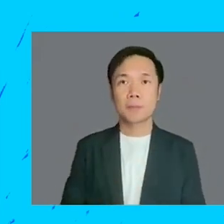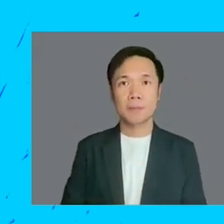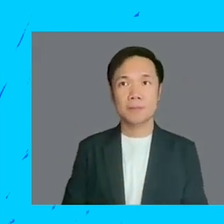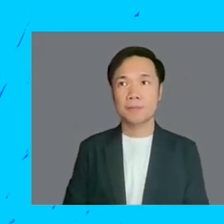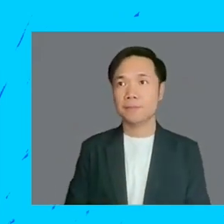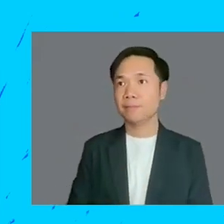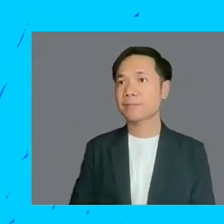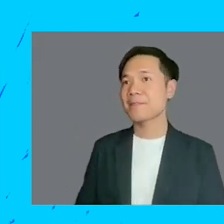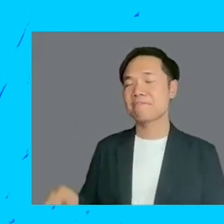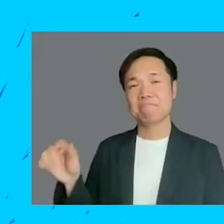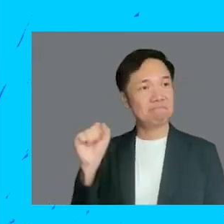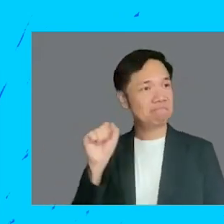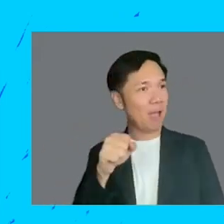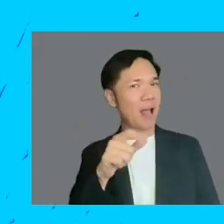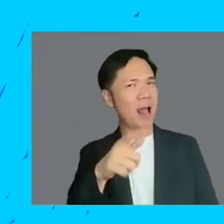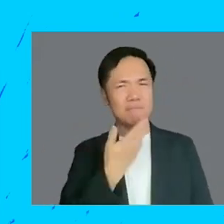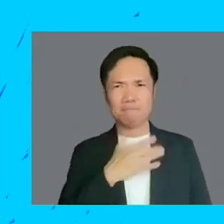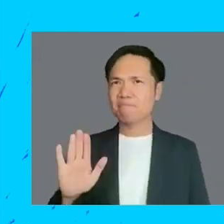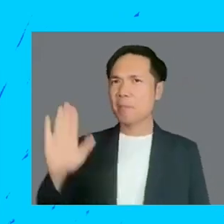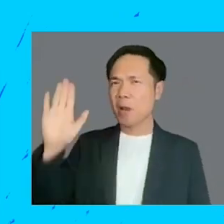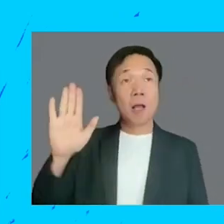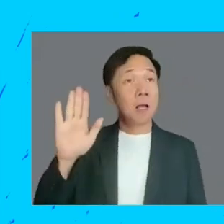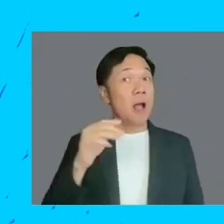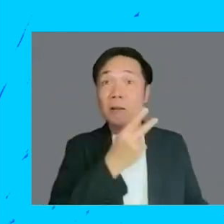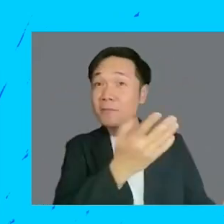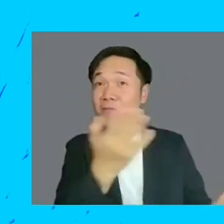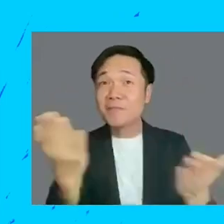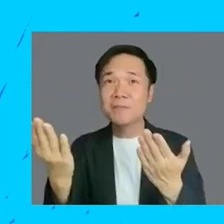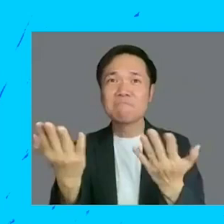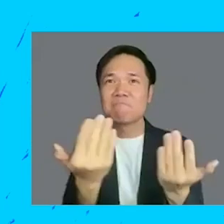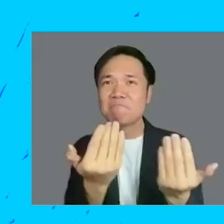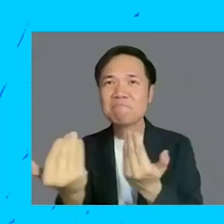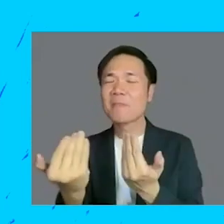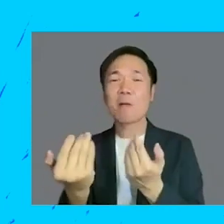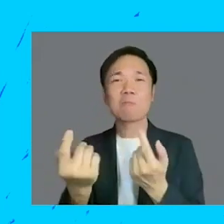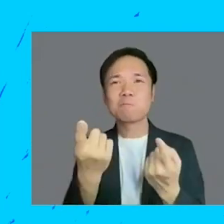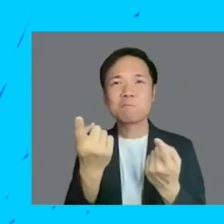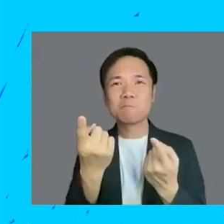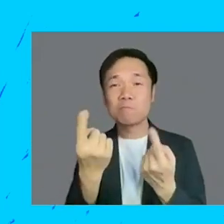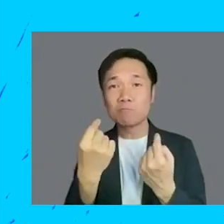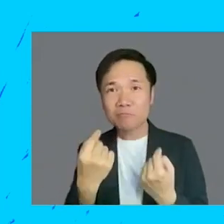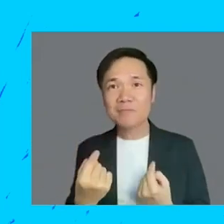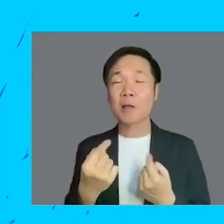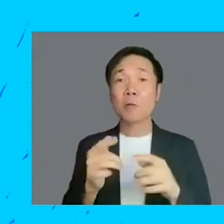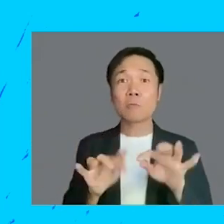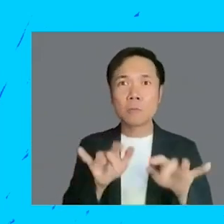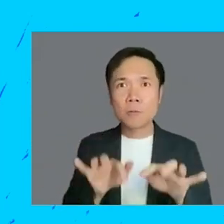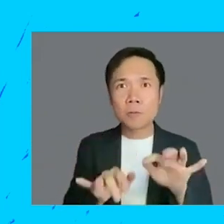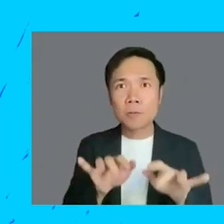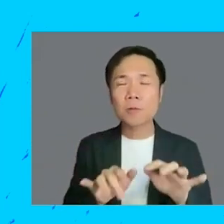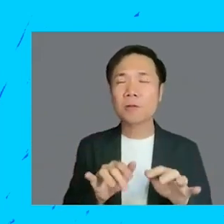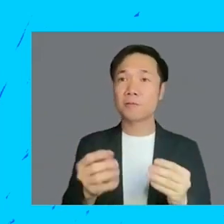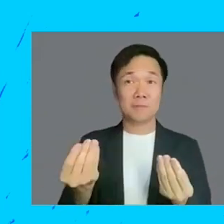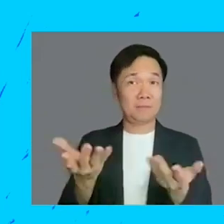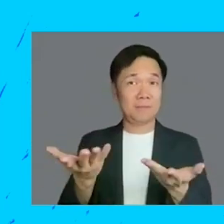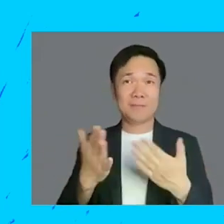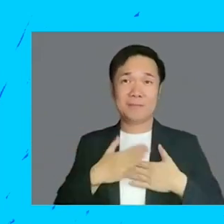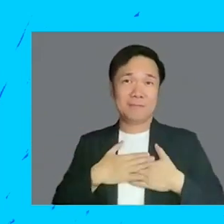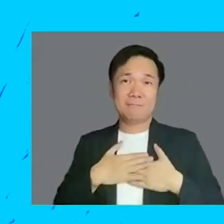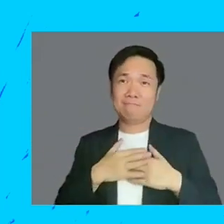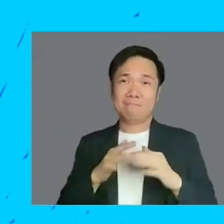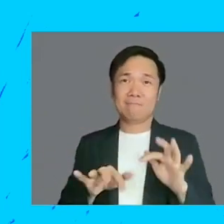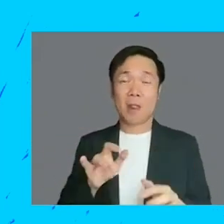You're right, Ngosa. I am also very excited to see and read what the young people are sharing with us, because I am